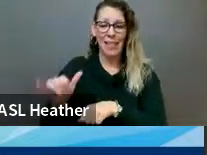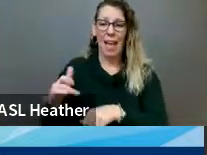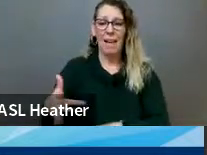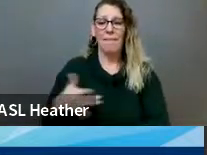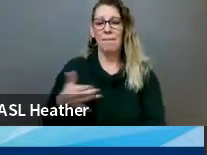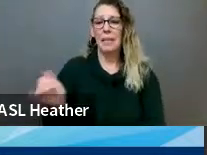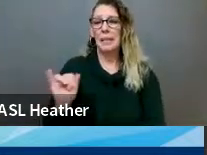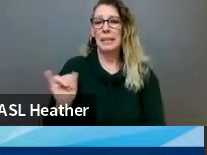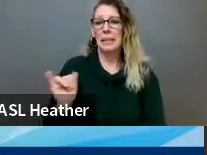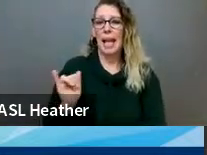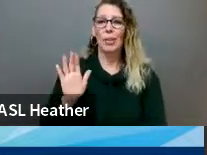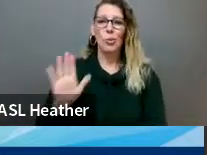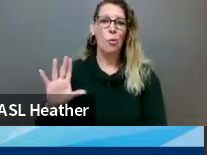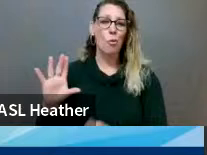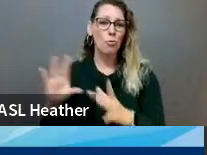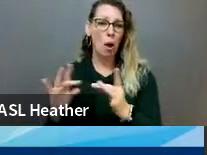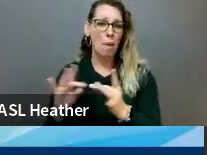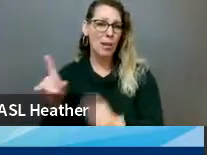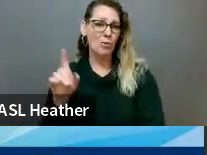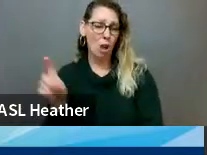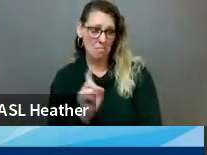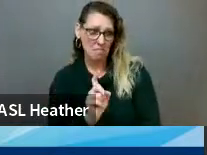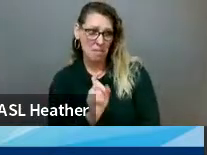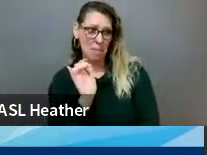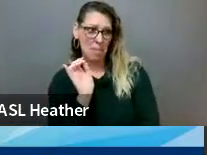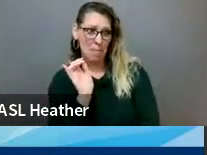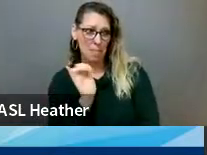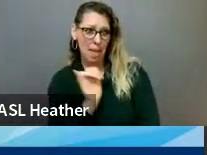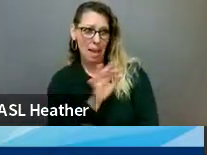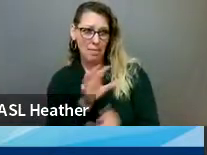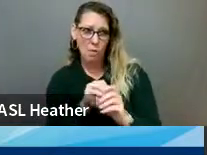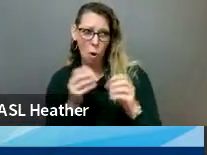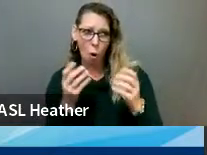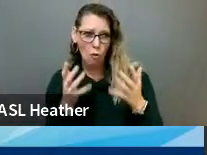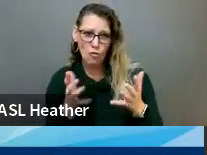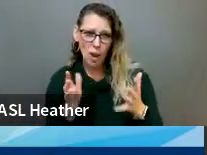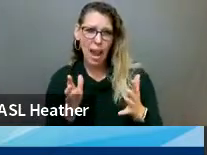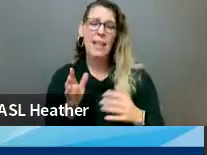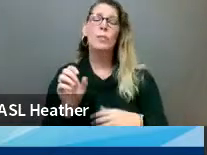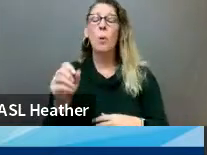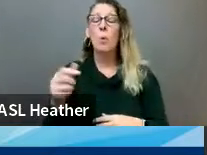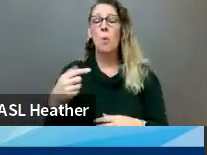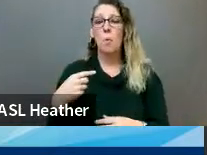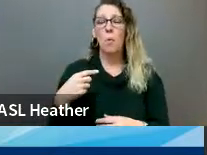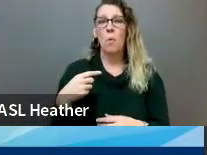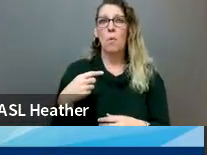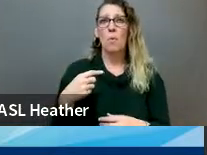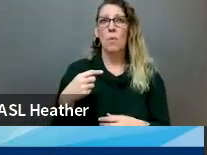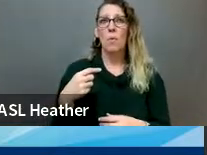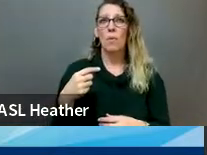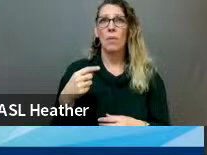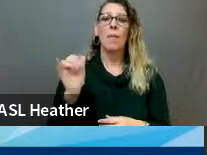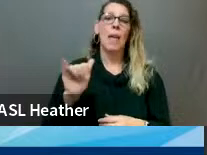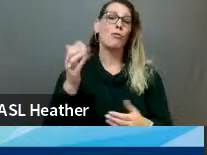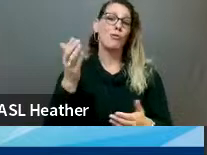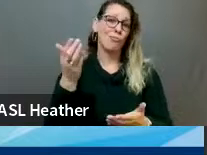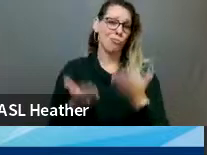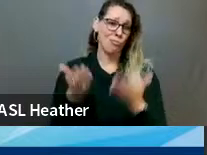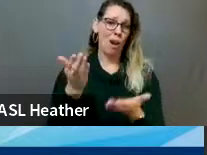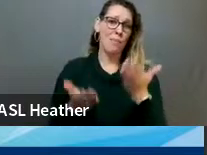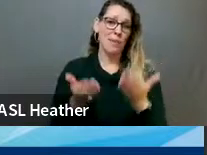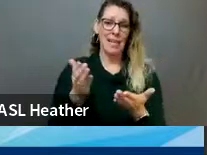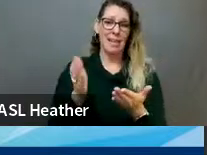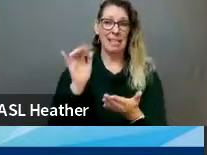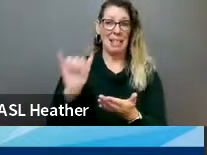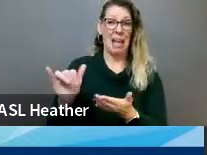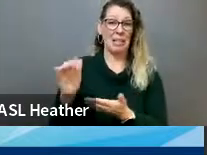bit of your kind of comment or question is like, isn't this baked into the cake already? Right. So I think that's probably maybe part of the